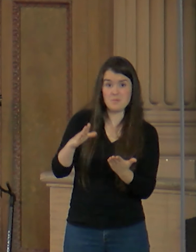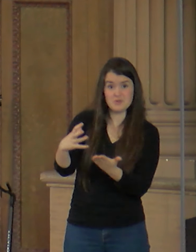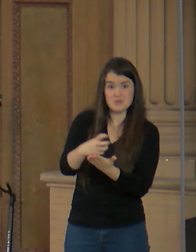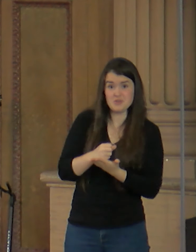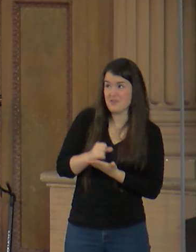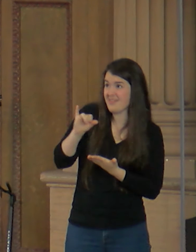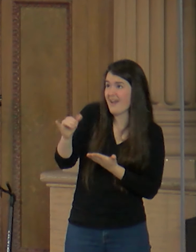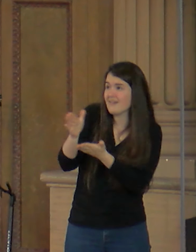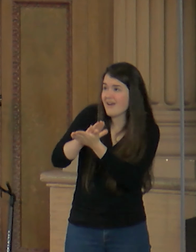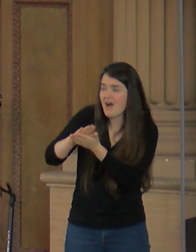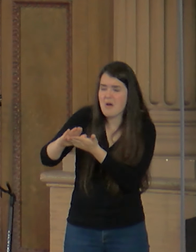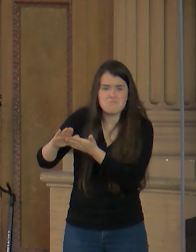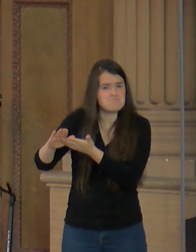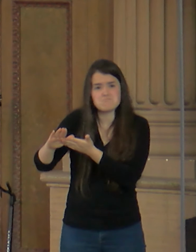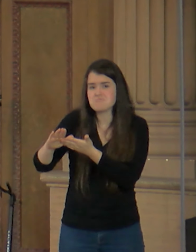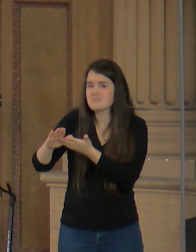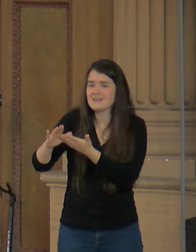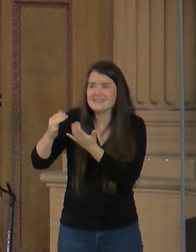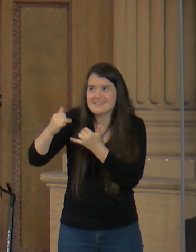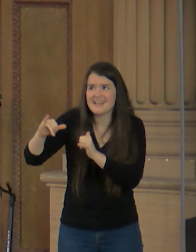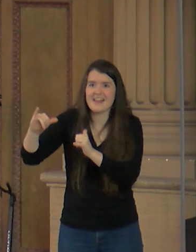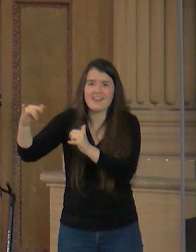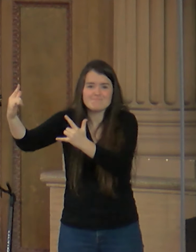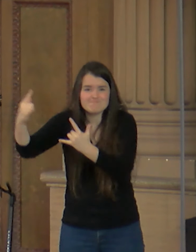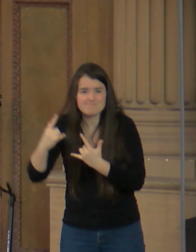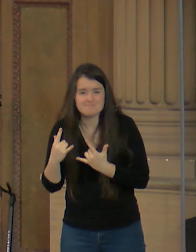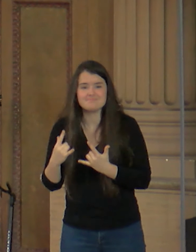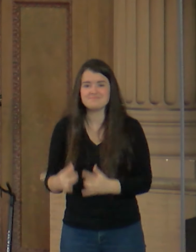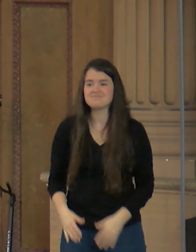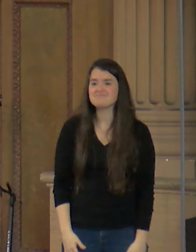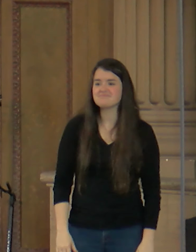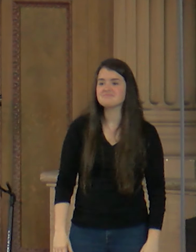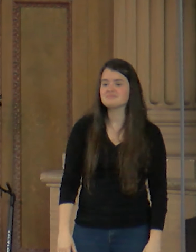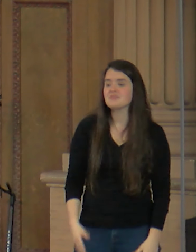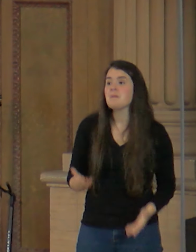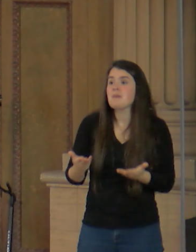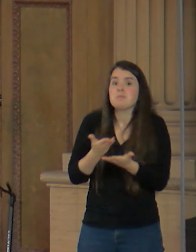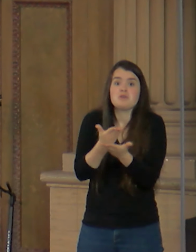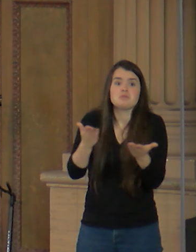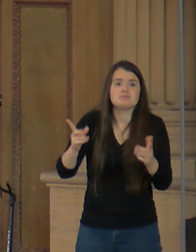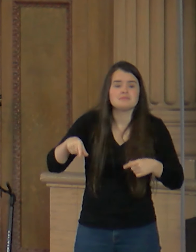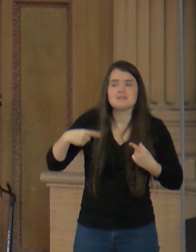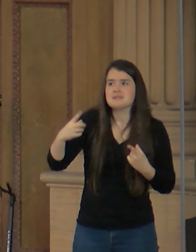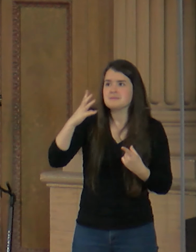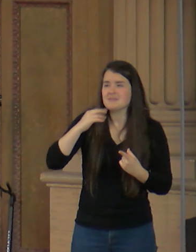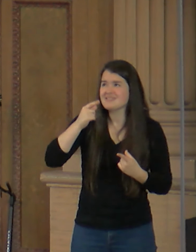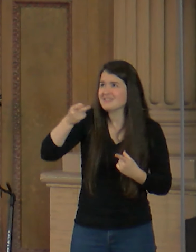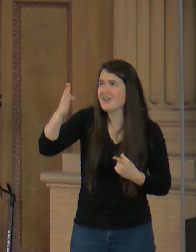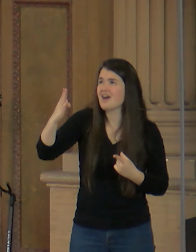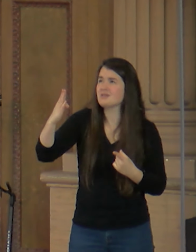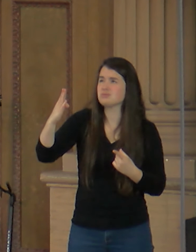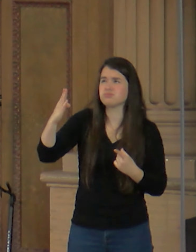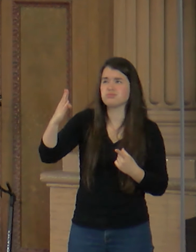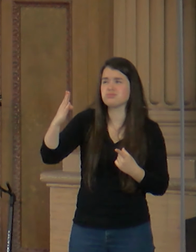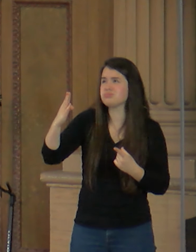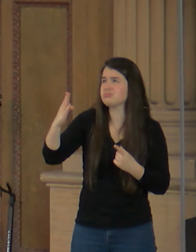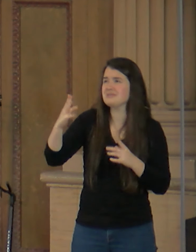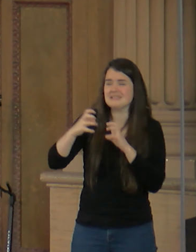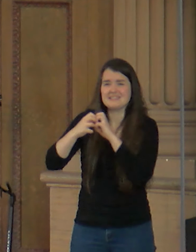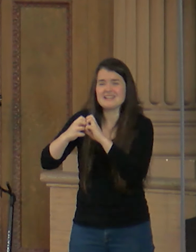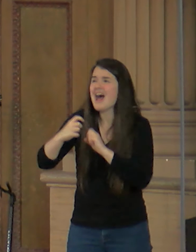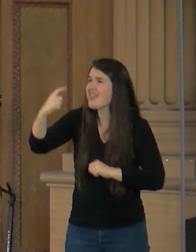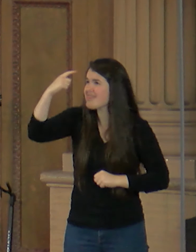So maybe you've been just inwardly raging against God. God, I thought you would do something with my life that you have not done. I thought you would fill